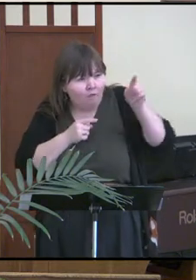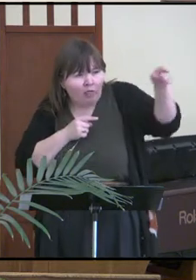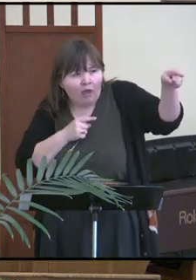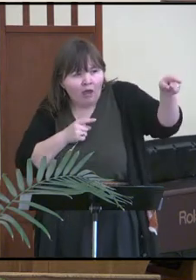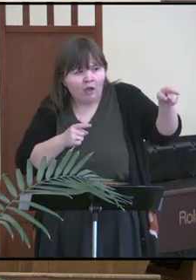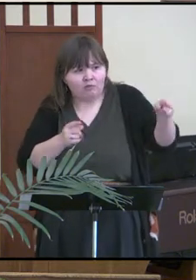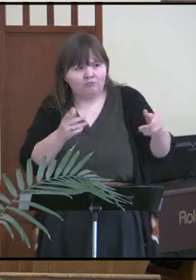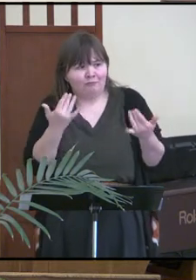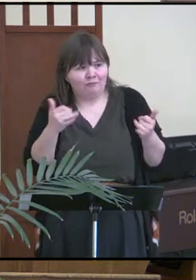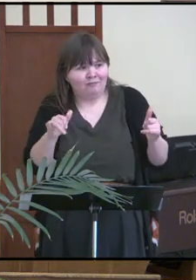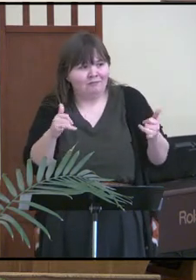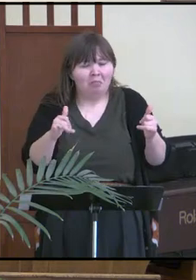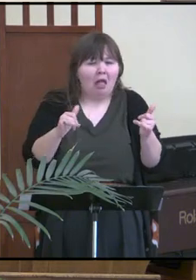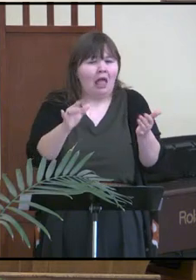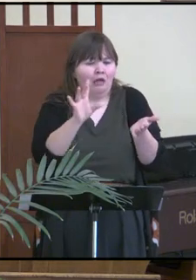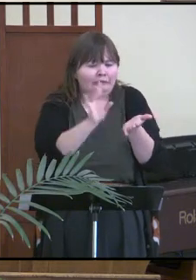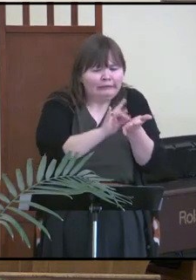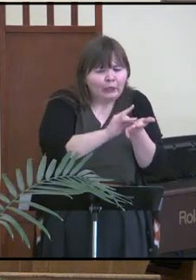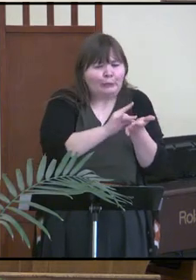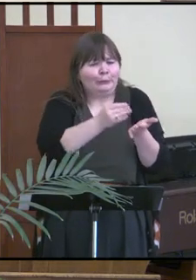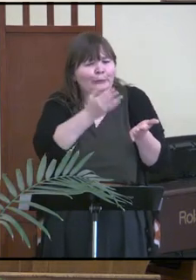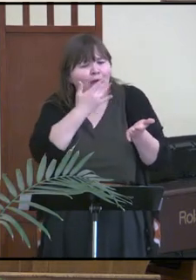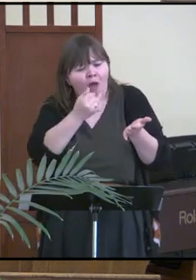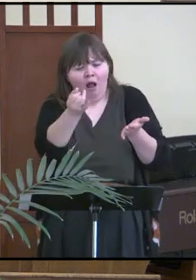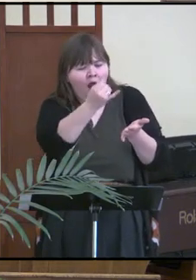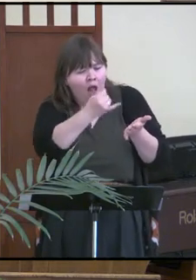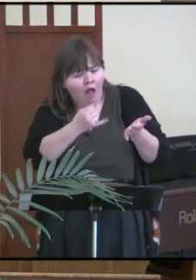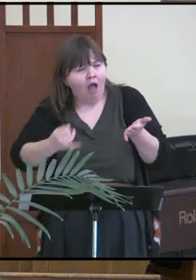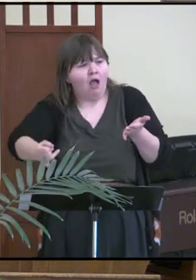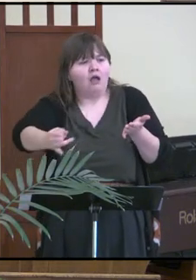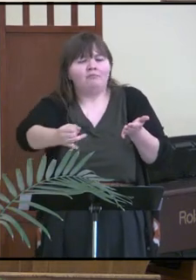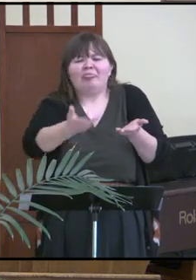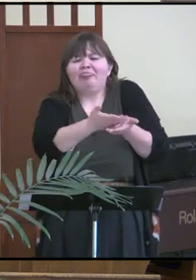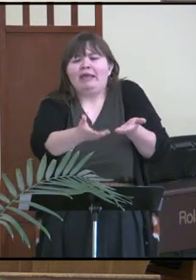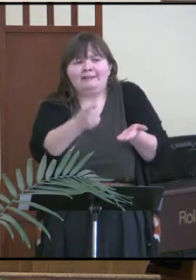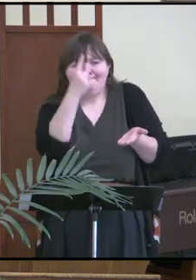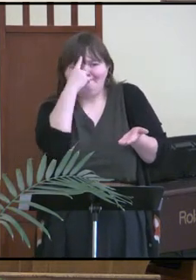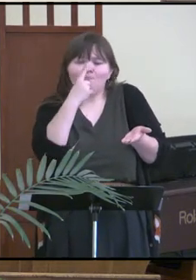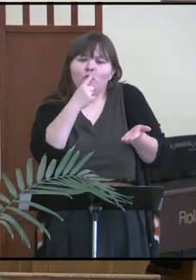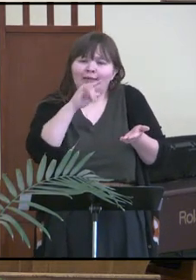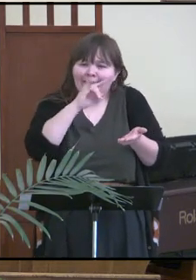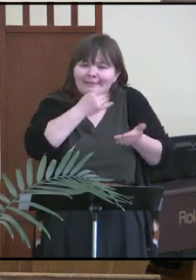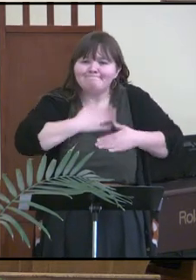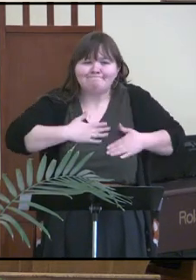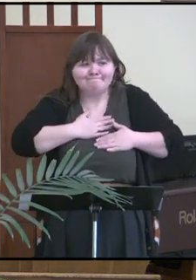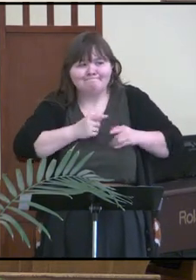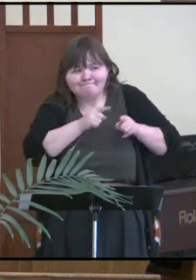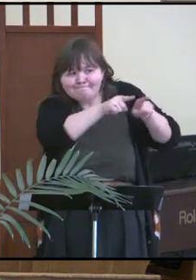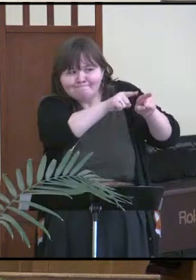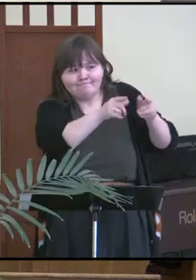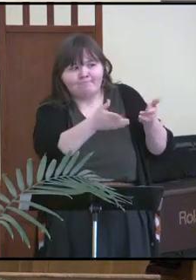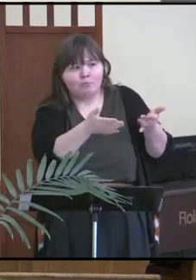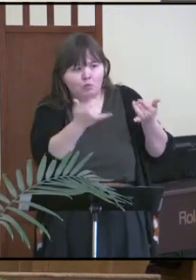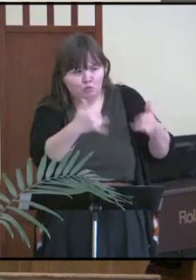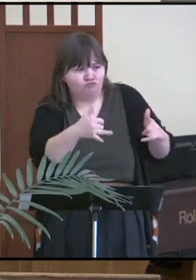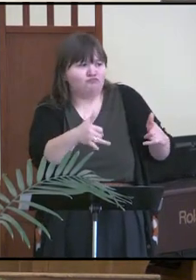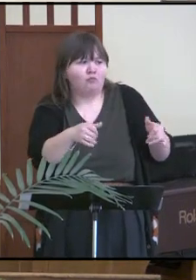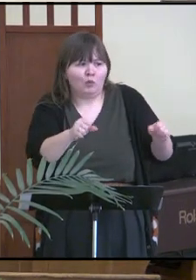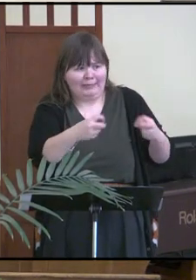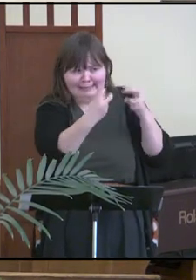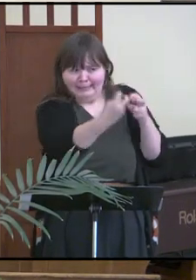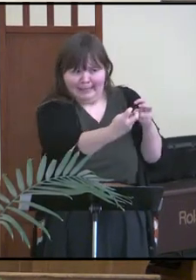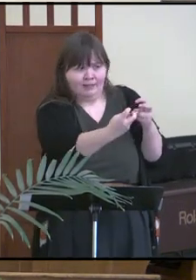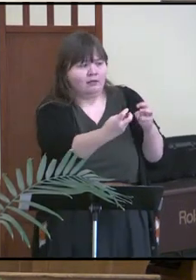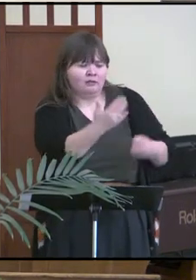like stickers and coloring and stuff, books and stuff that you are welcome to sit